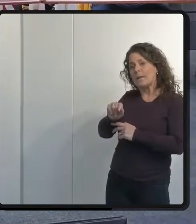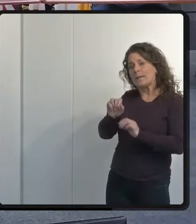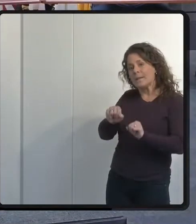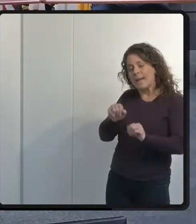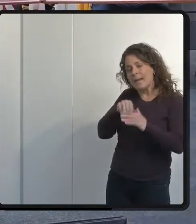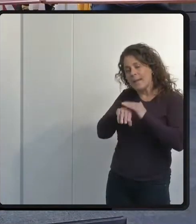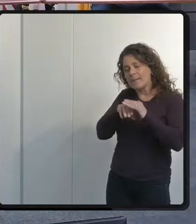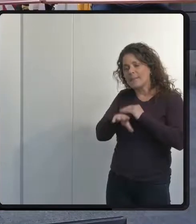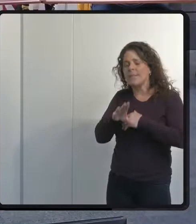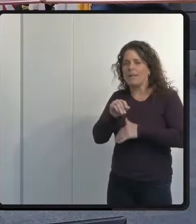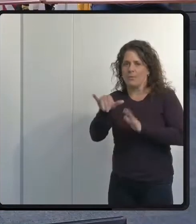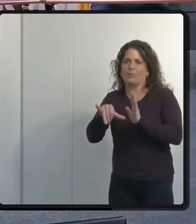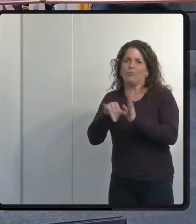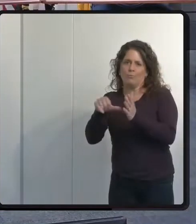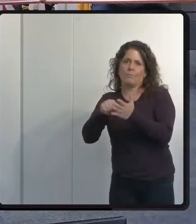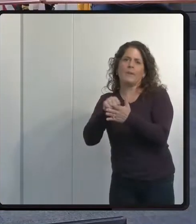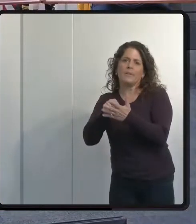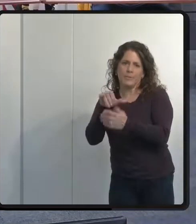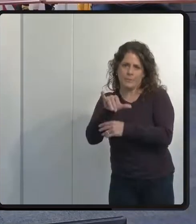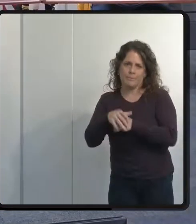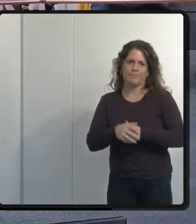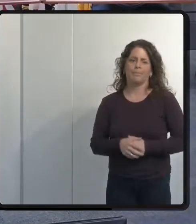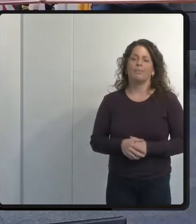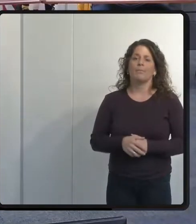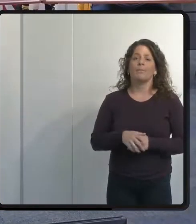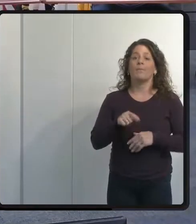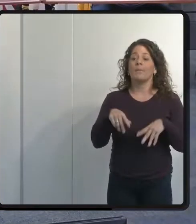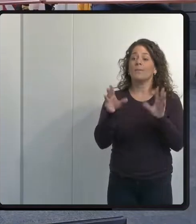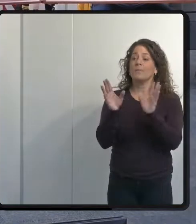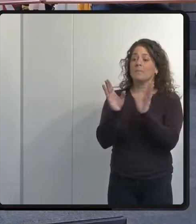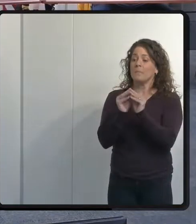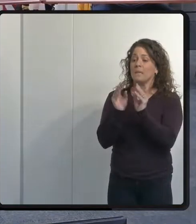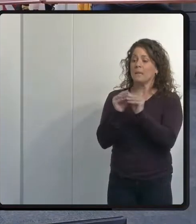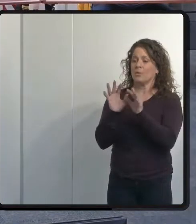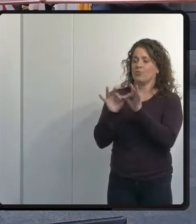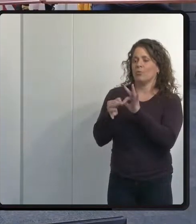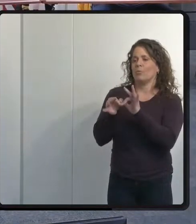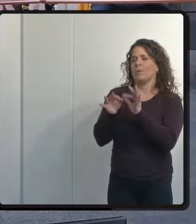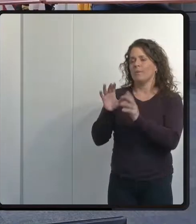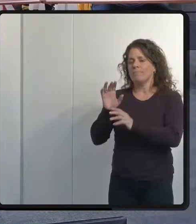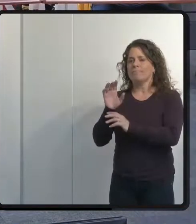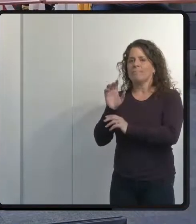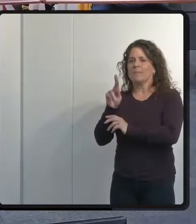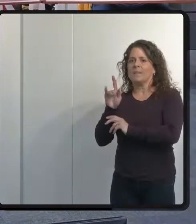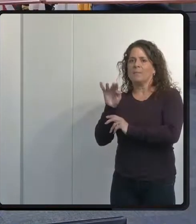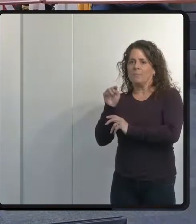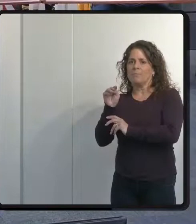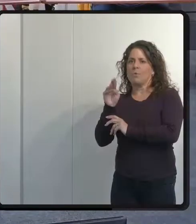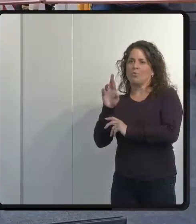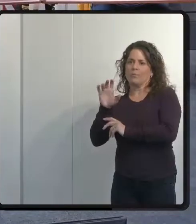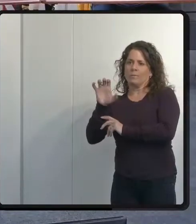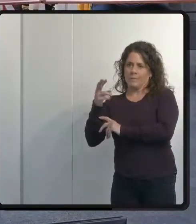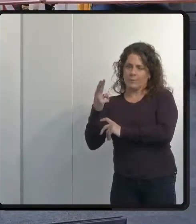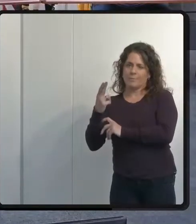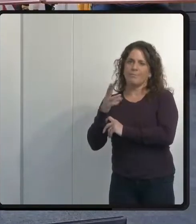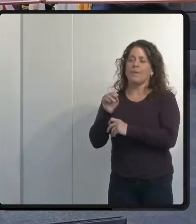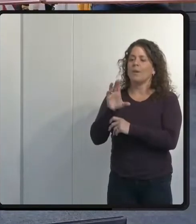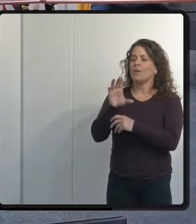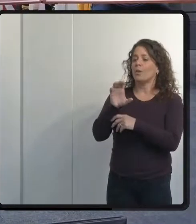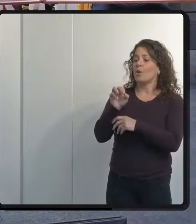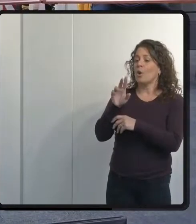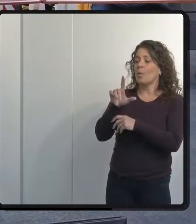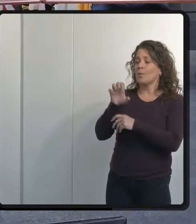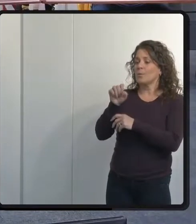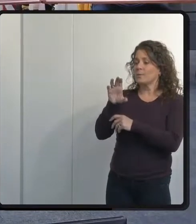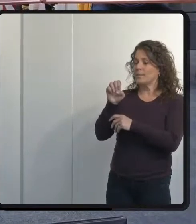and the county's YouTube channel. This meeting is being interpreted in American Sign Language by Kim Rich, and Carlos